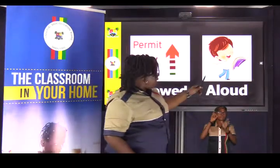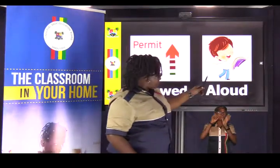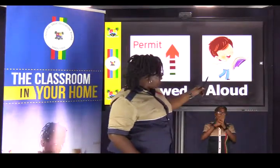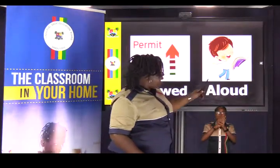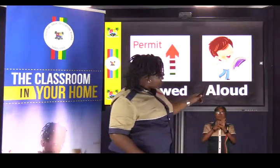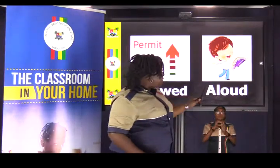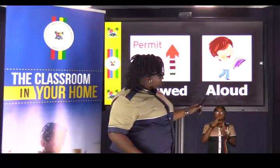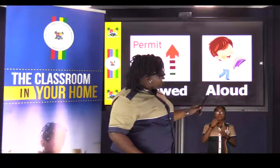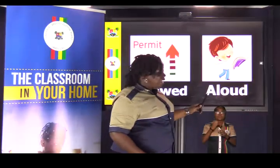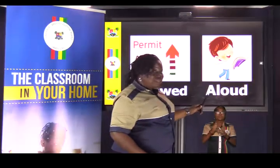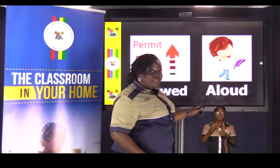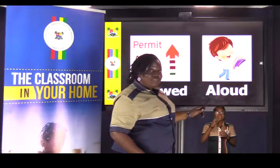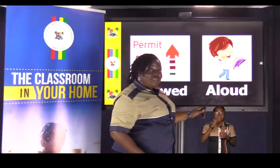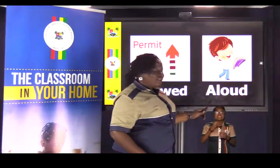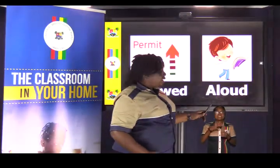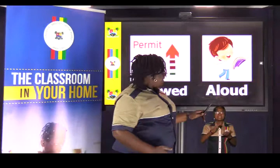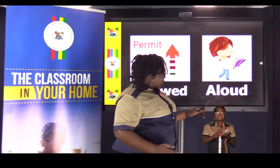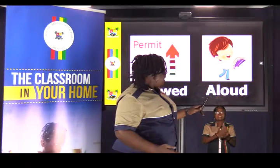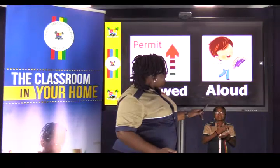this boy. He's singing